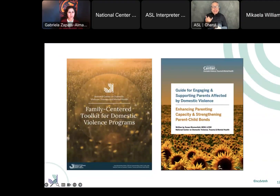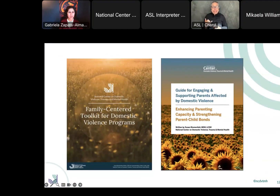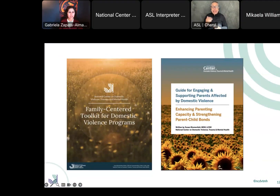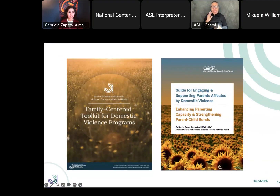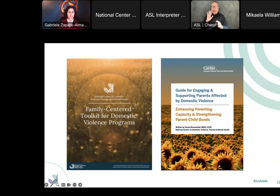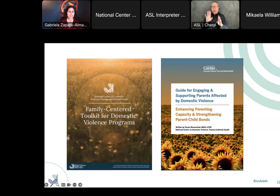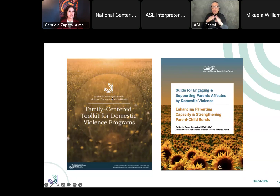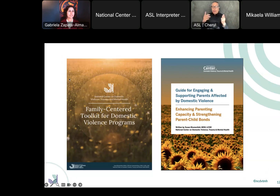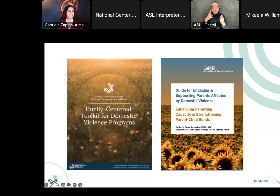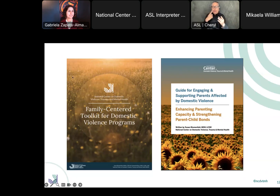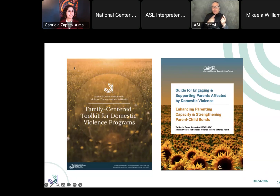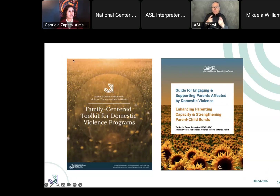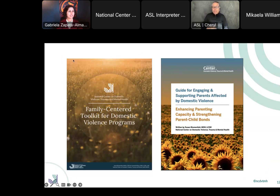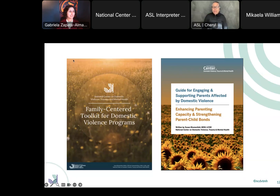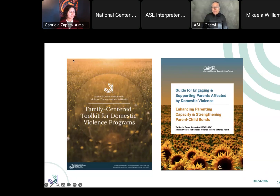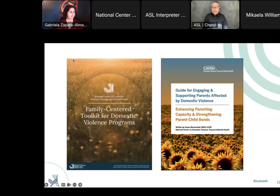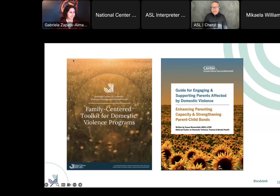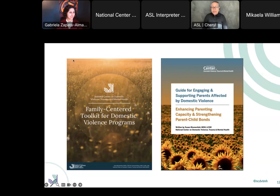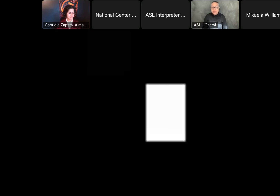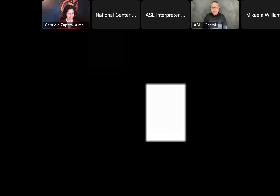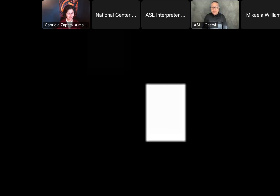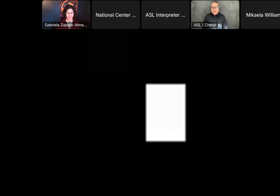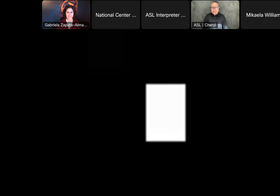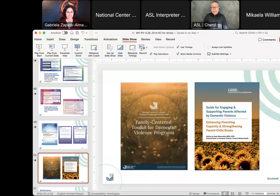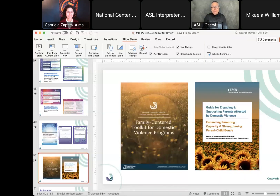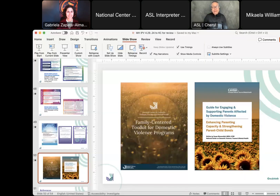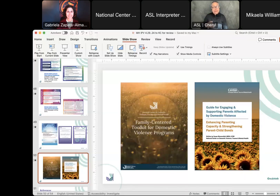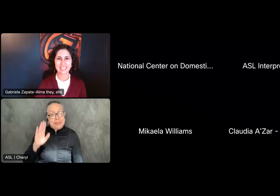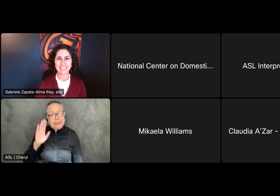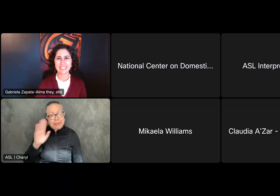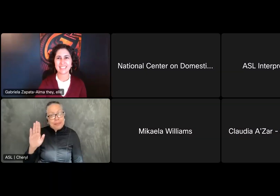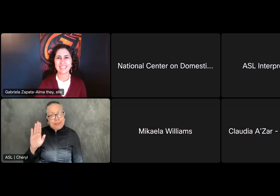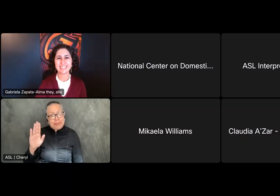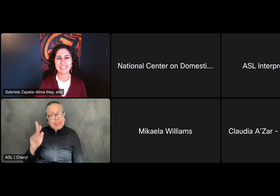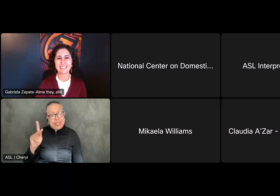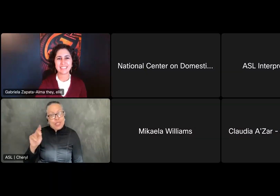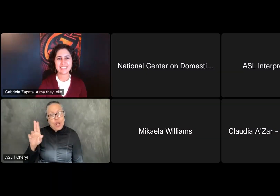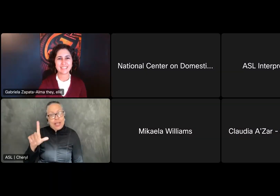for questions. Hi, Gabriella. It's Carla.